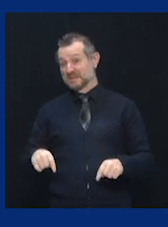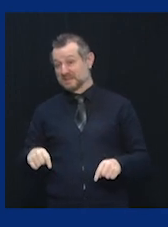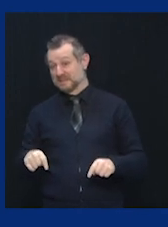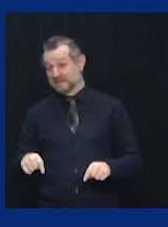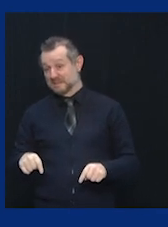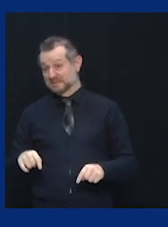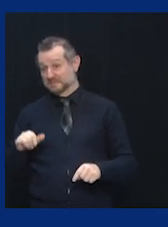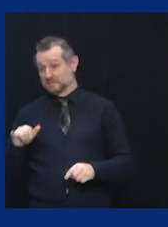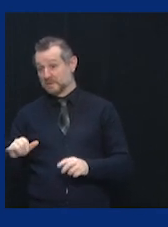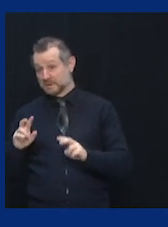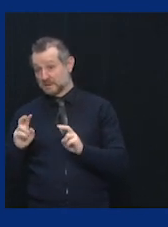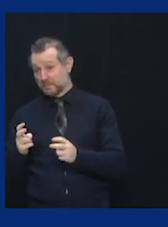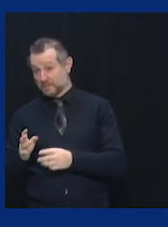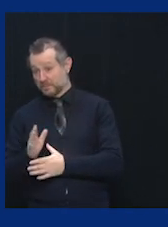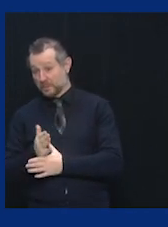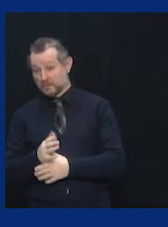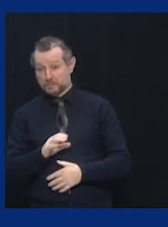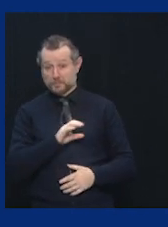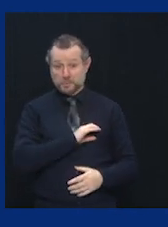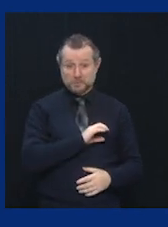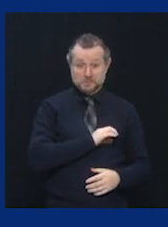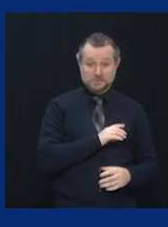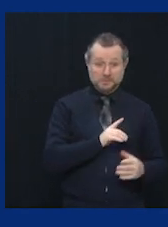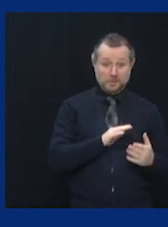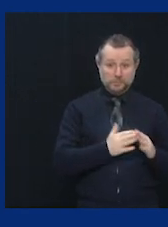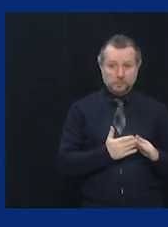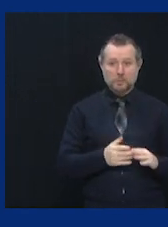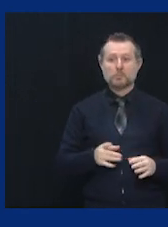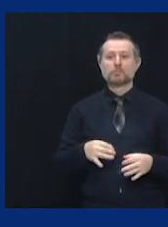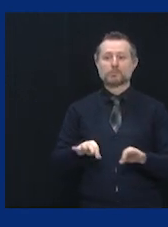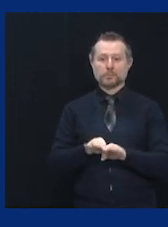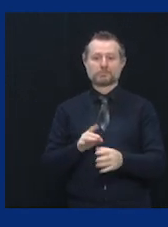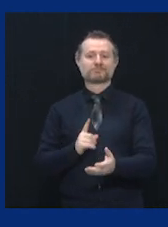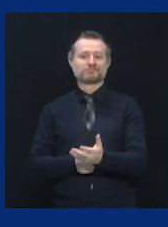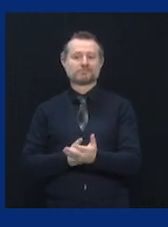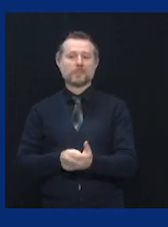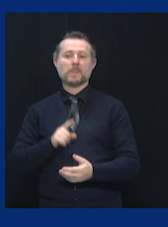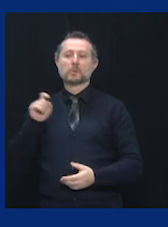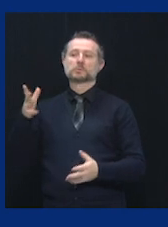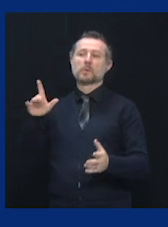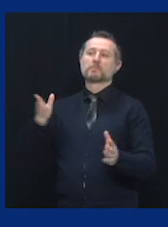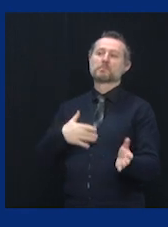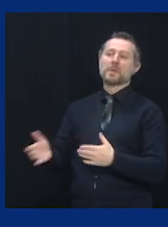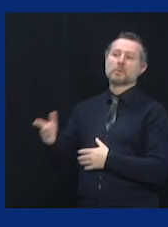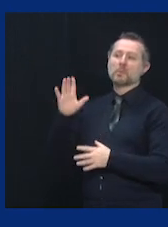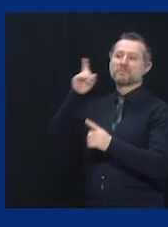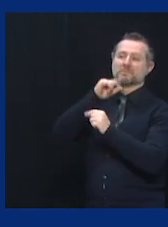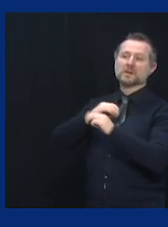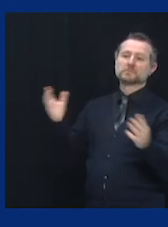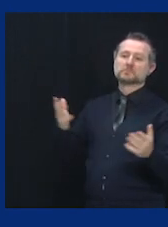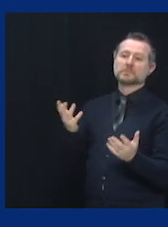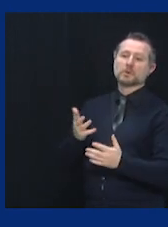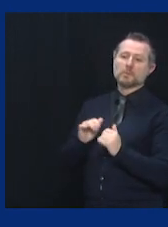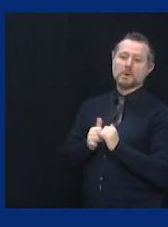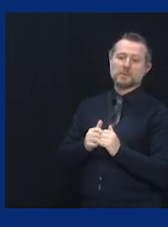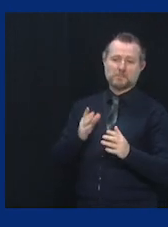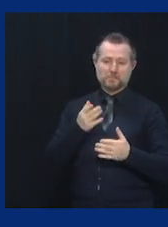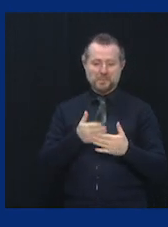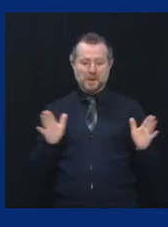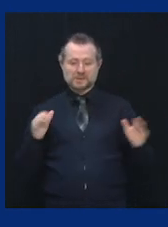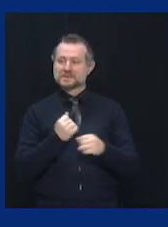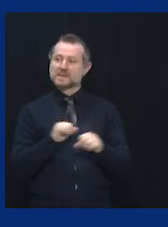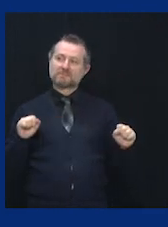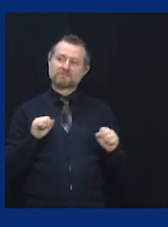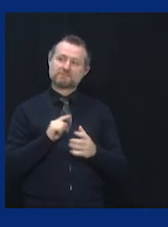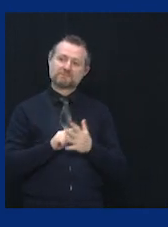to discuss. What is your plan and your vision to make public safety work